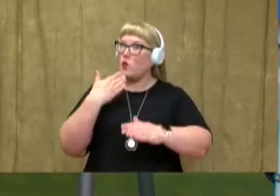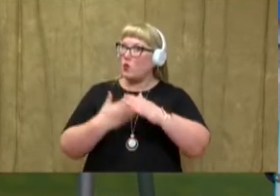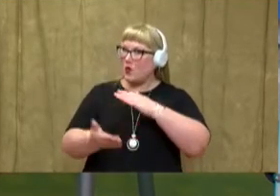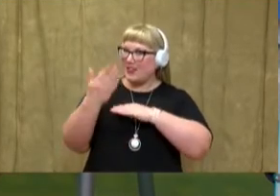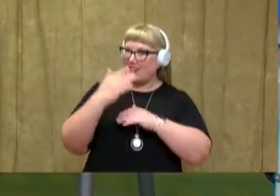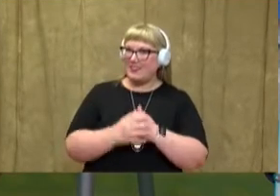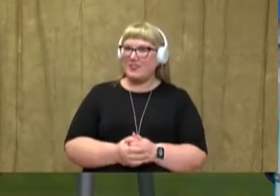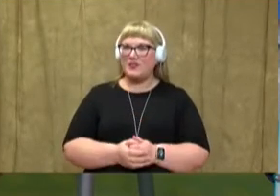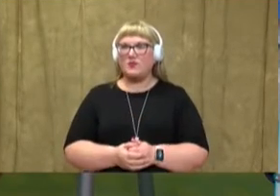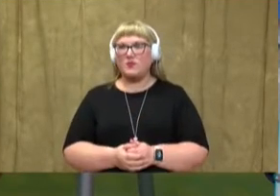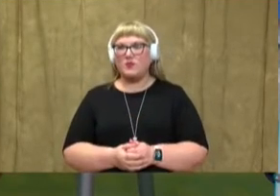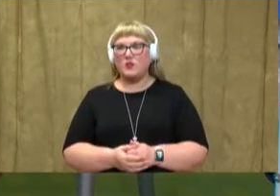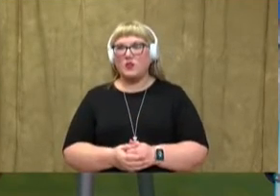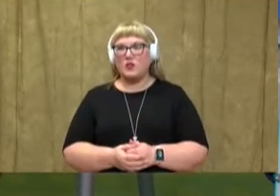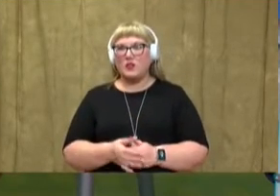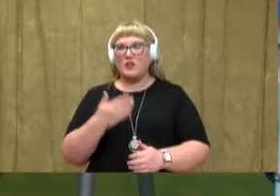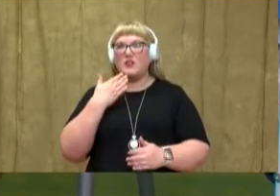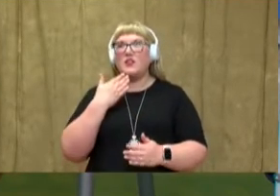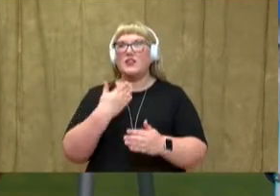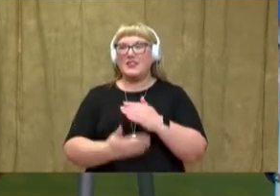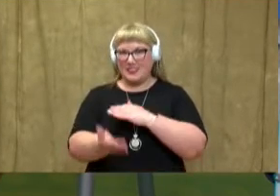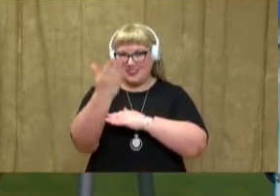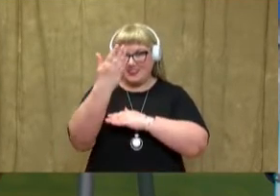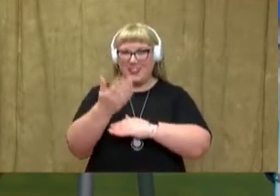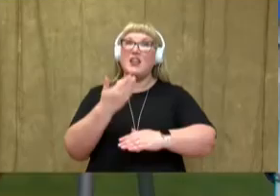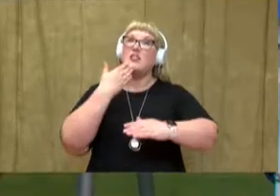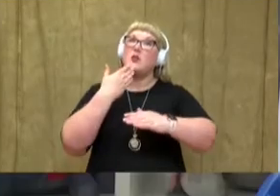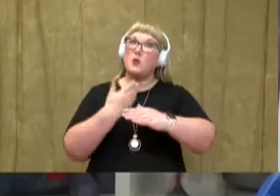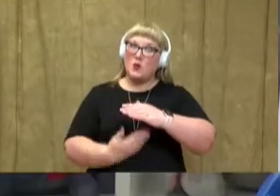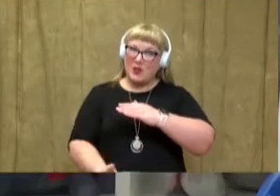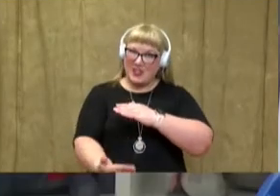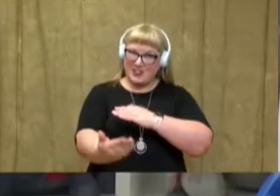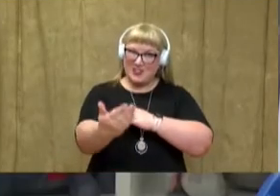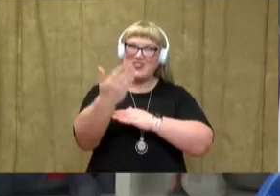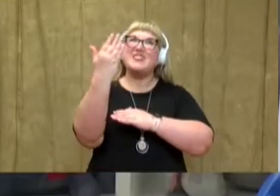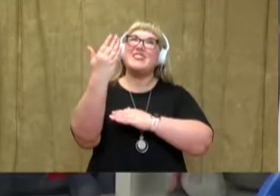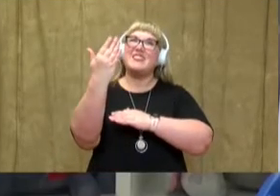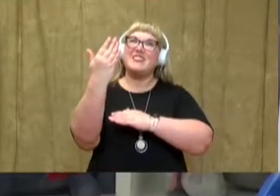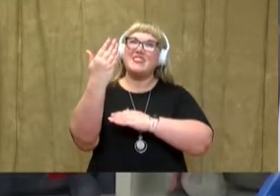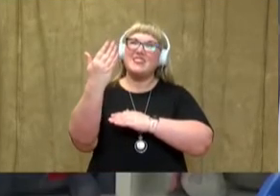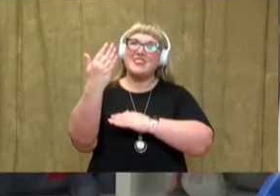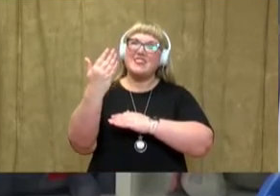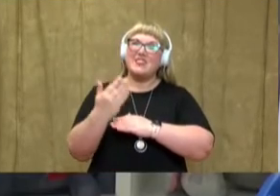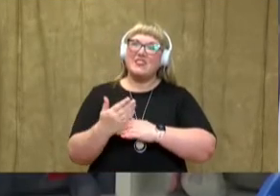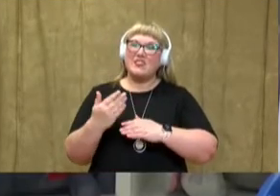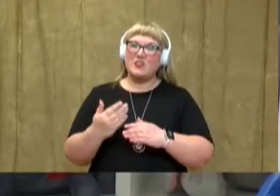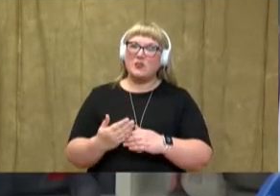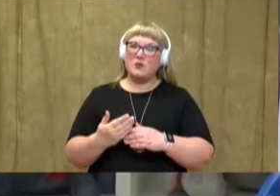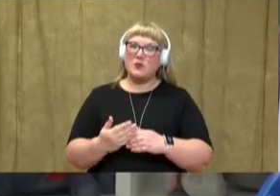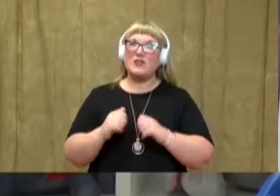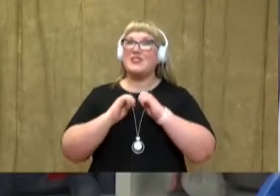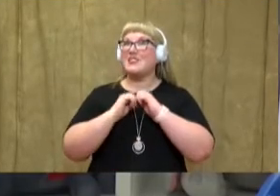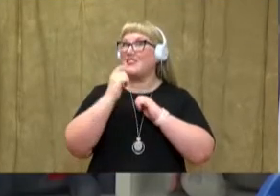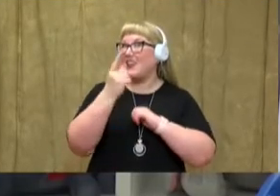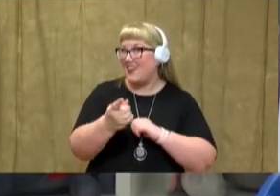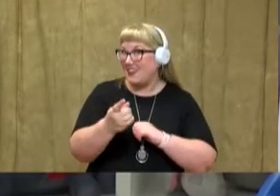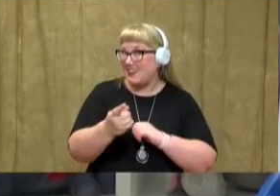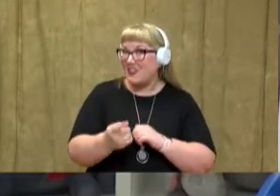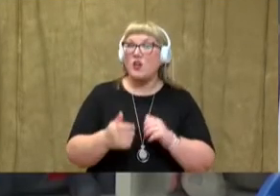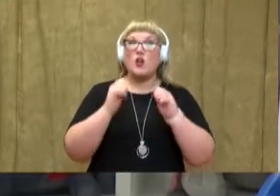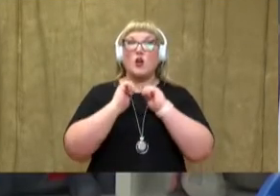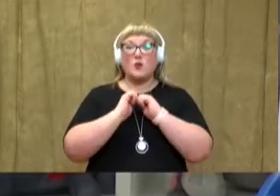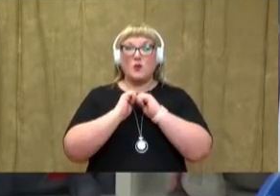Good morning. Let's go. Buenos dias. Buenos dias. ¿Cómo